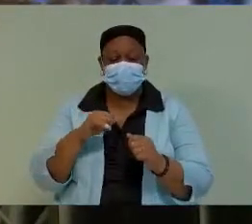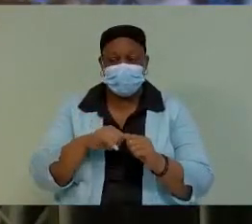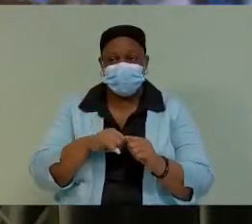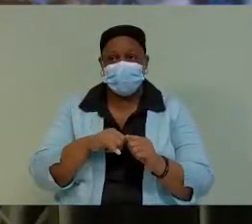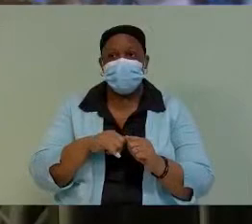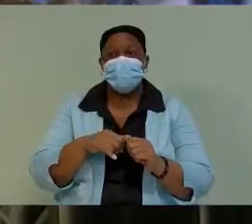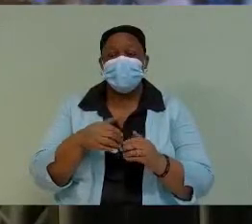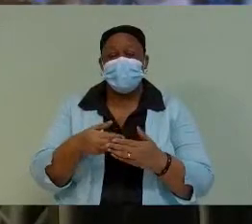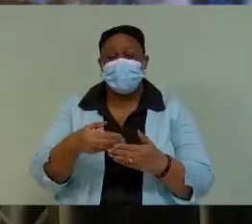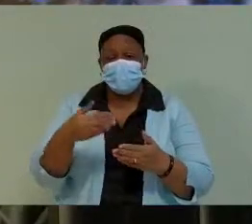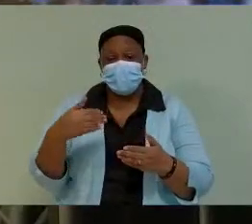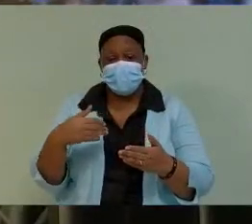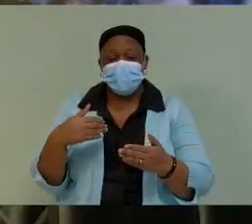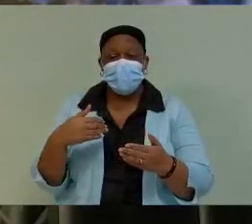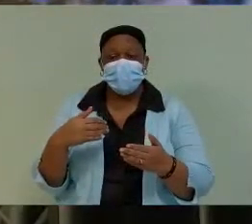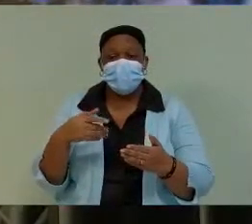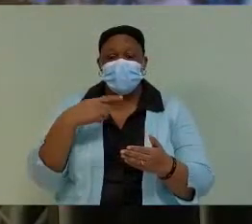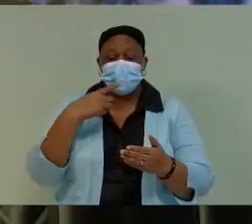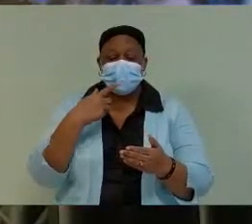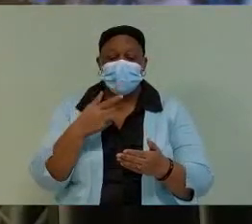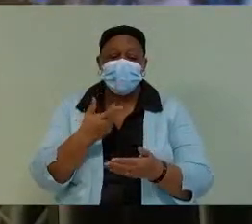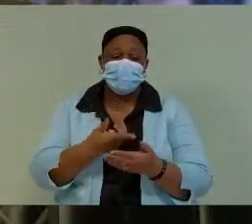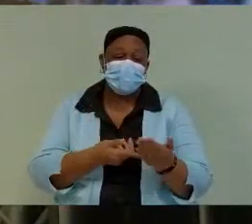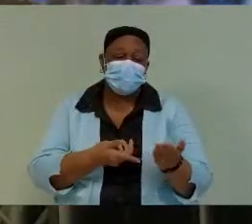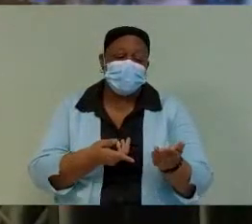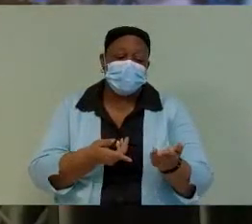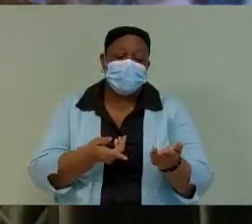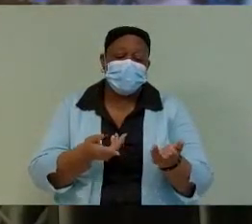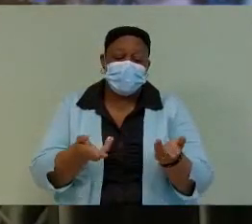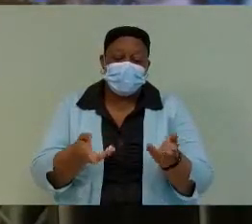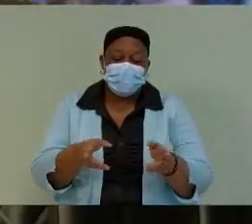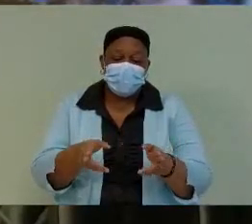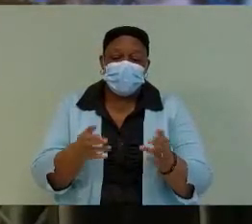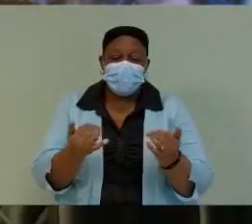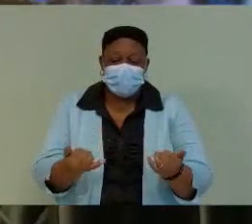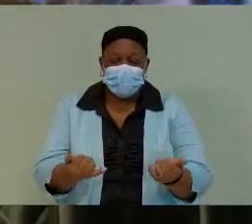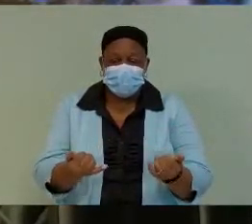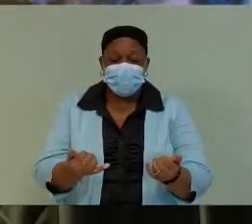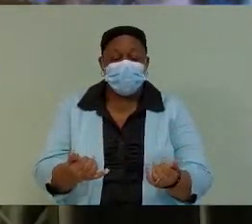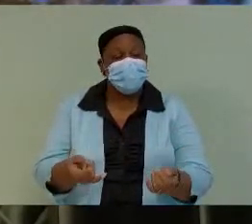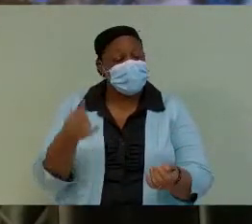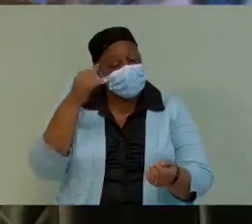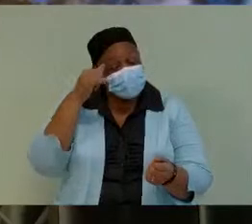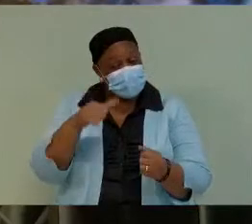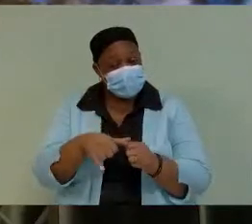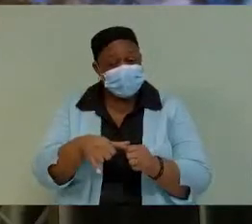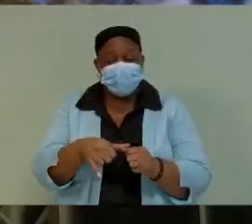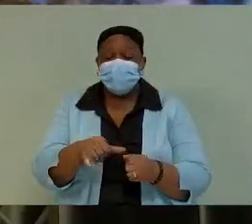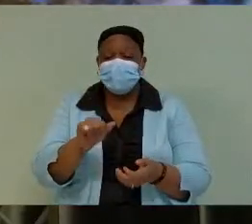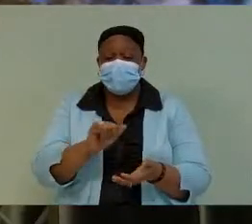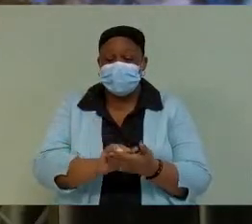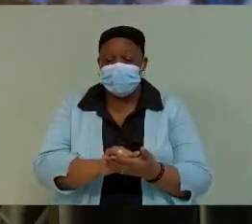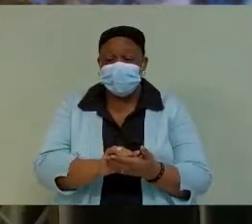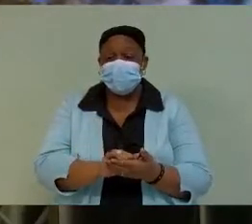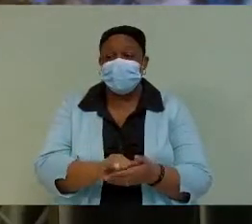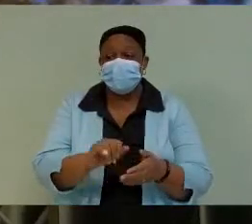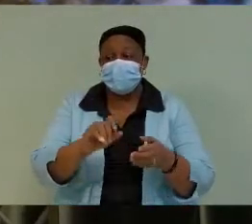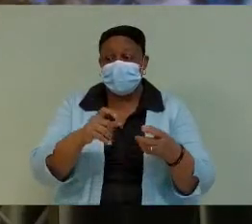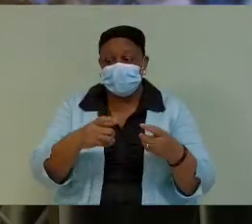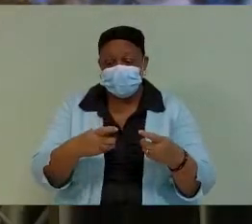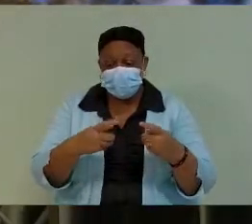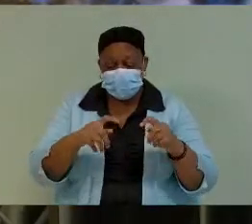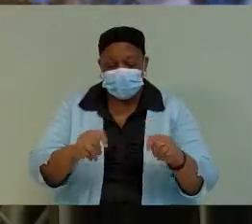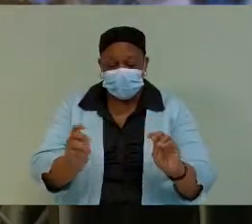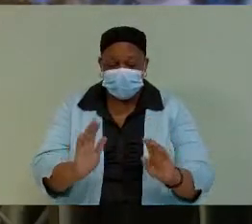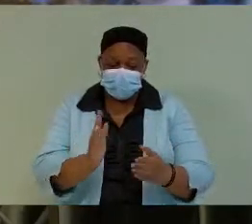I highlight some of these new provisions, I wish to remind all that these regulations are intended to mitigate the spread of